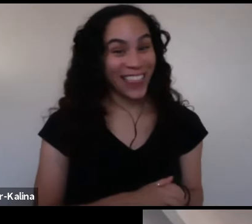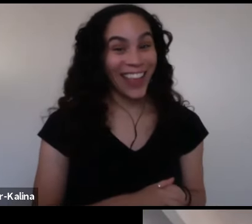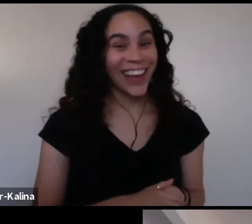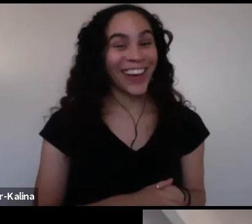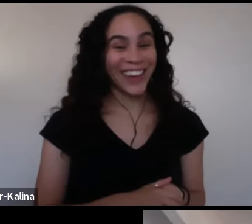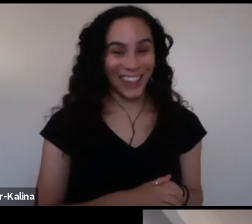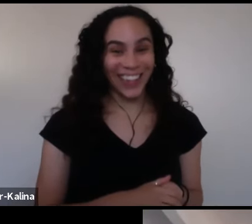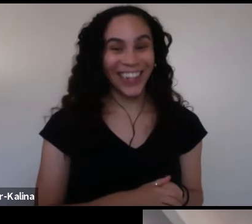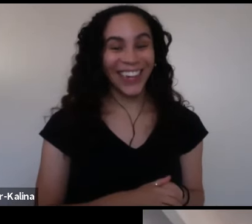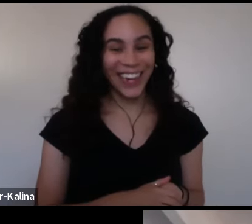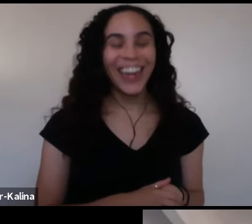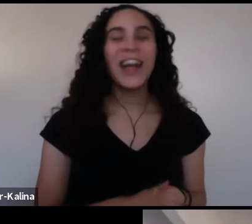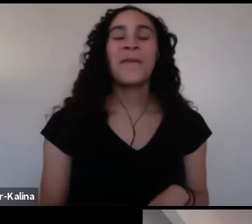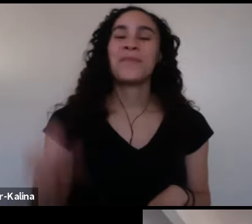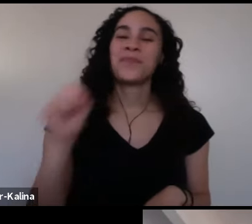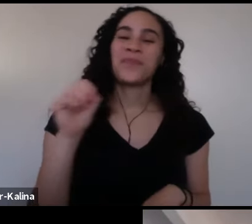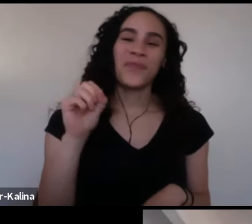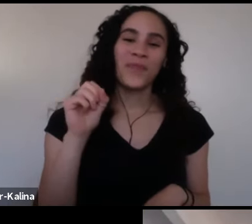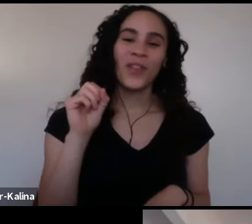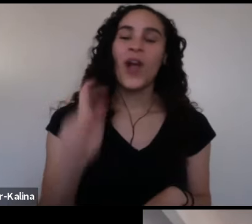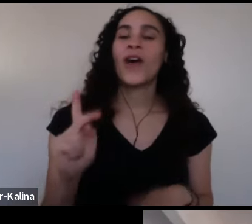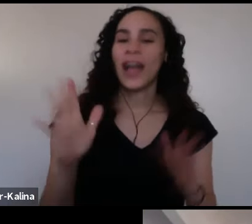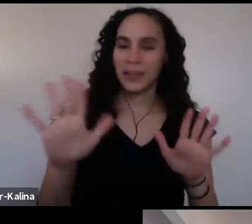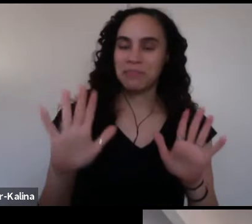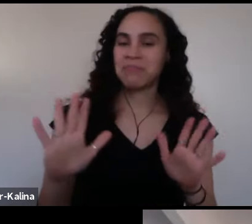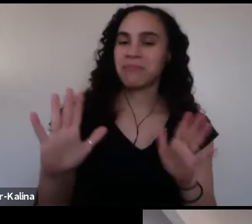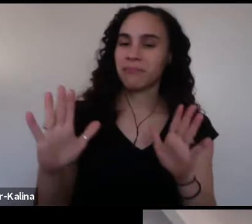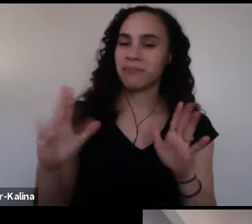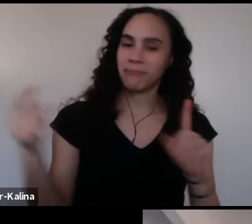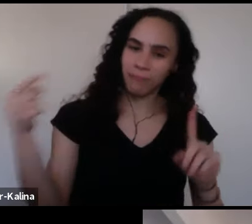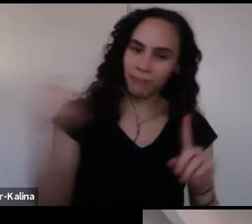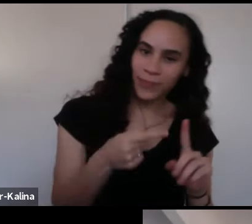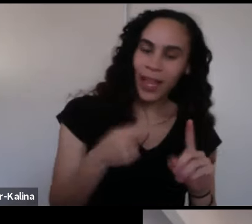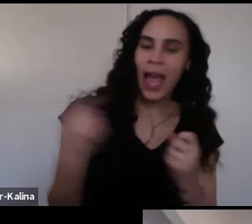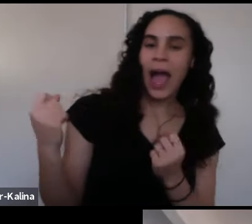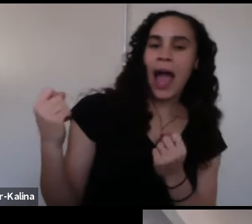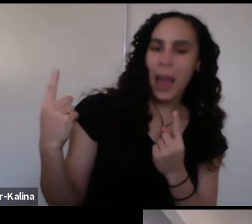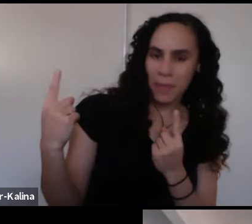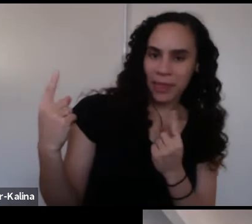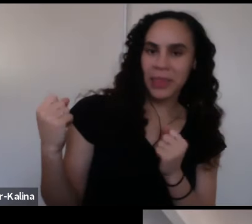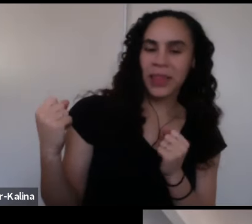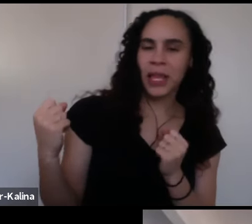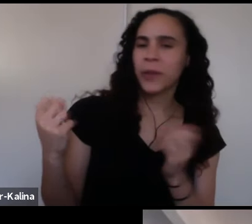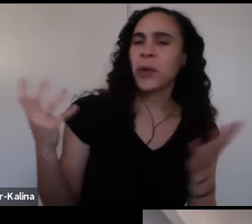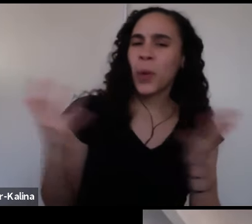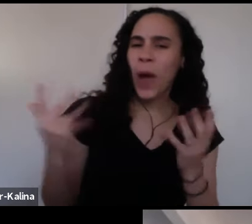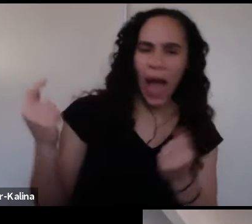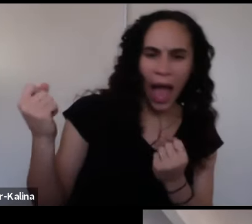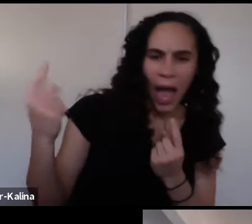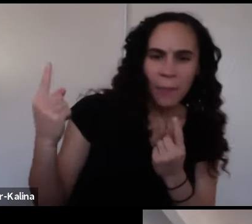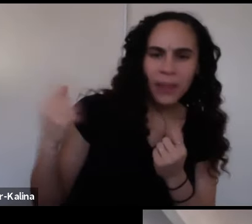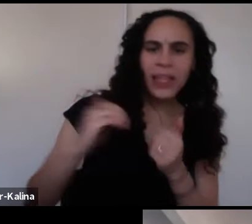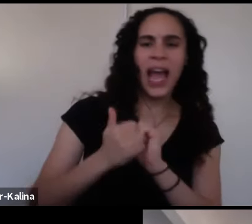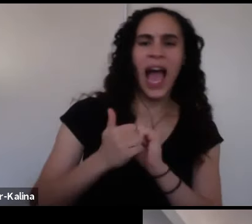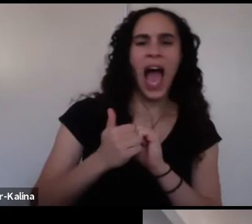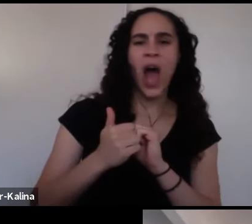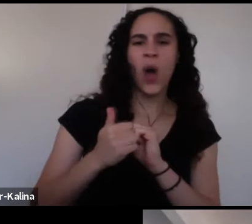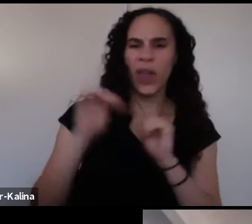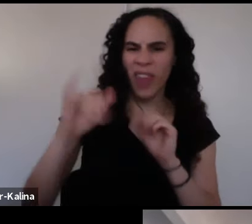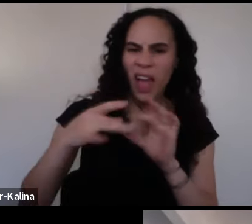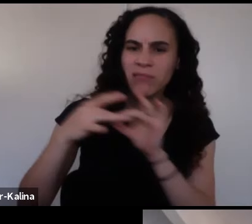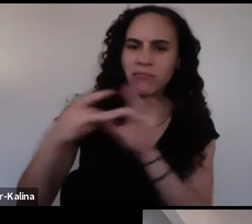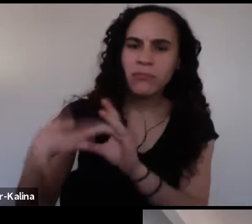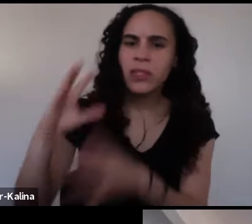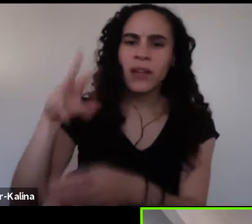So let's talk about empathy. What is empathy, and how does it relate to what's happening now in